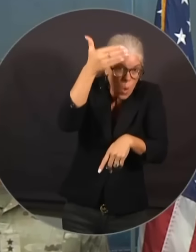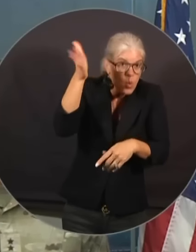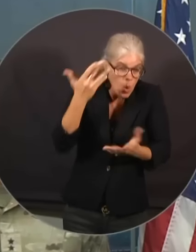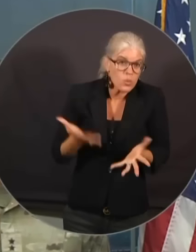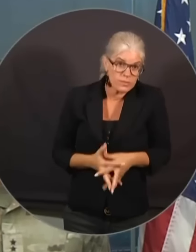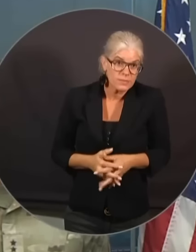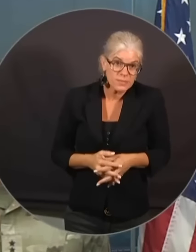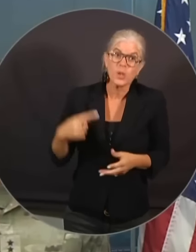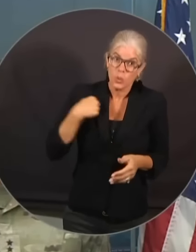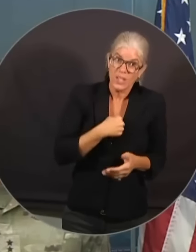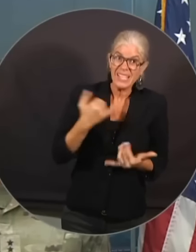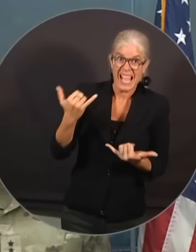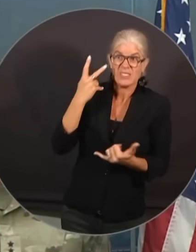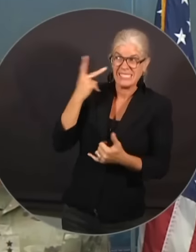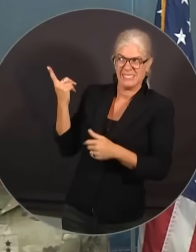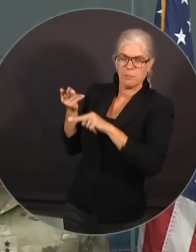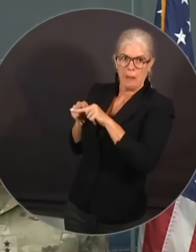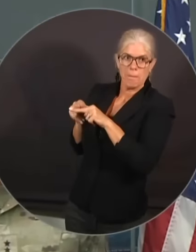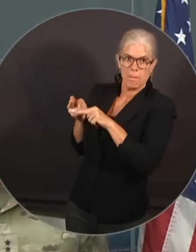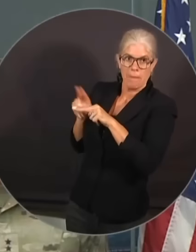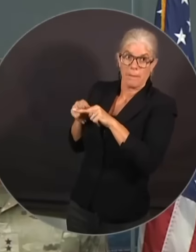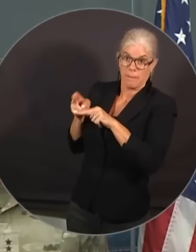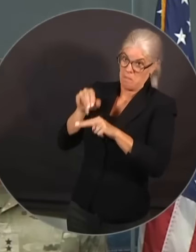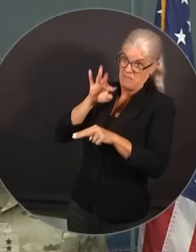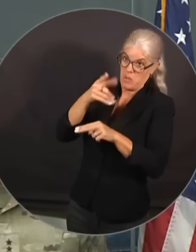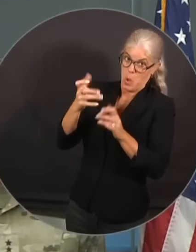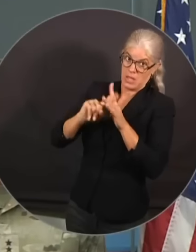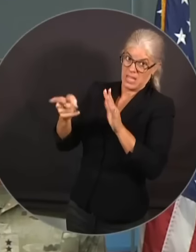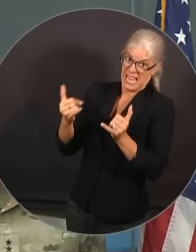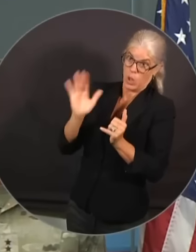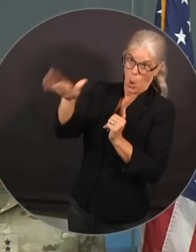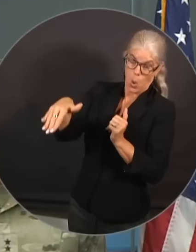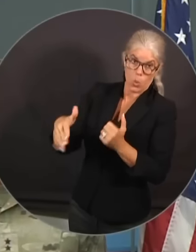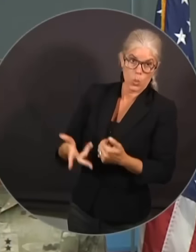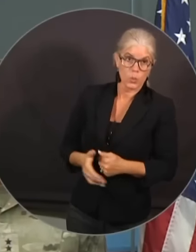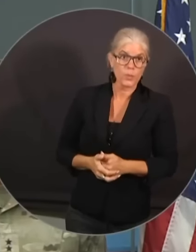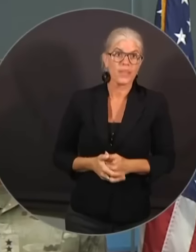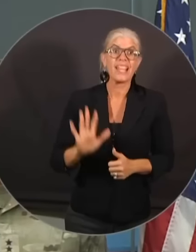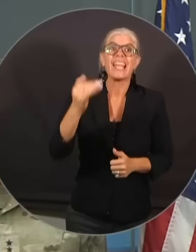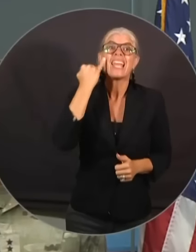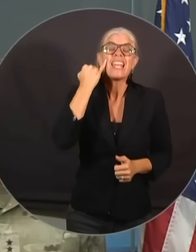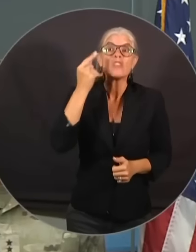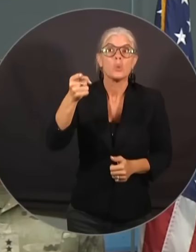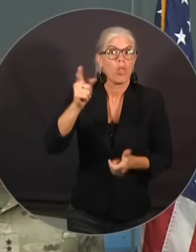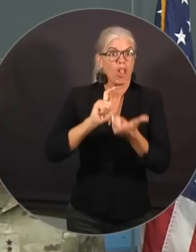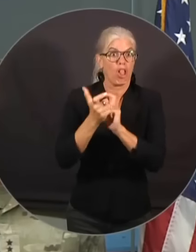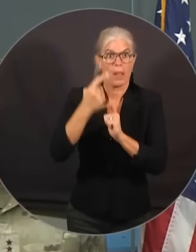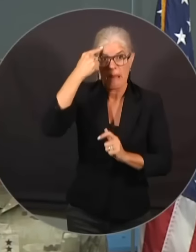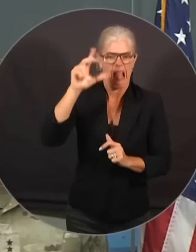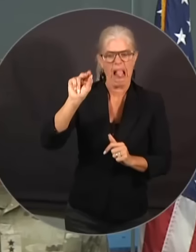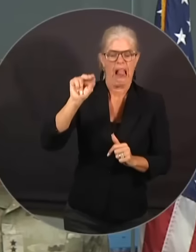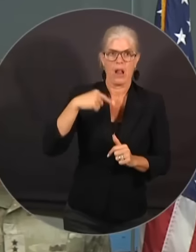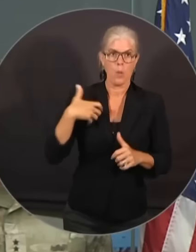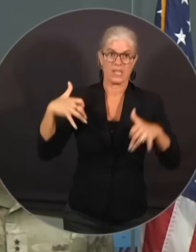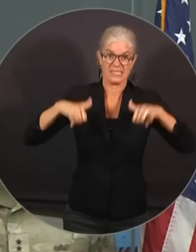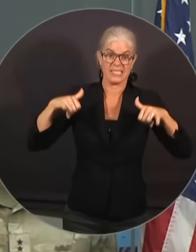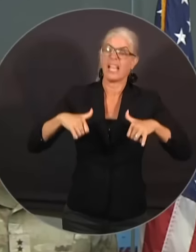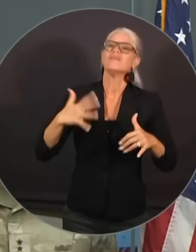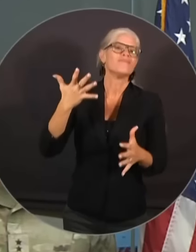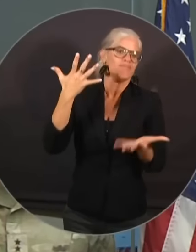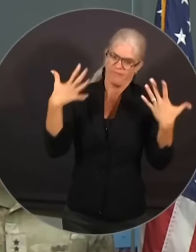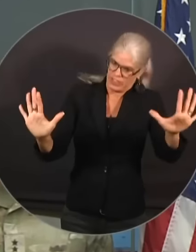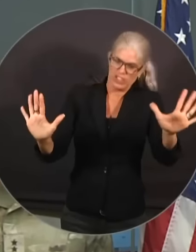conditions worsen, but if you go right now, you're probably going to be okay. And then if you decide not to, hunker down.